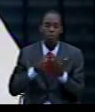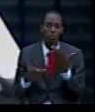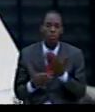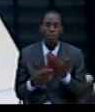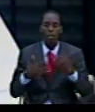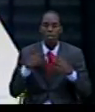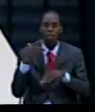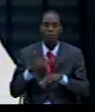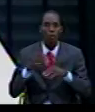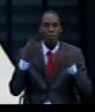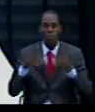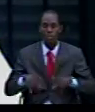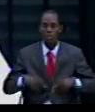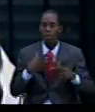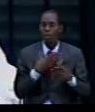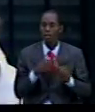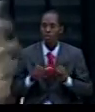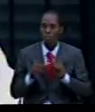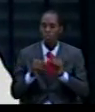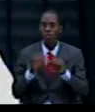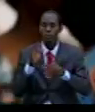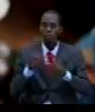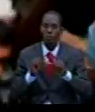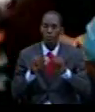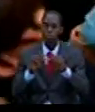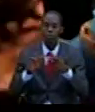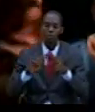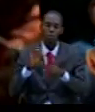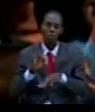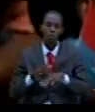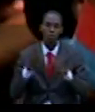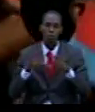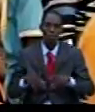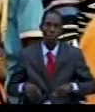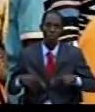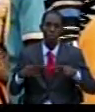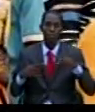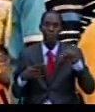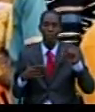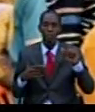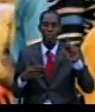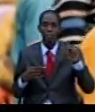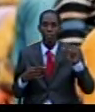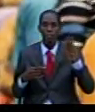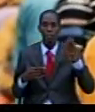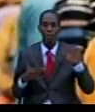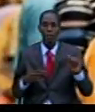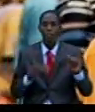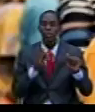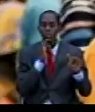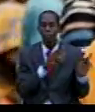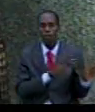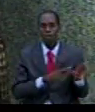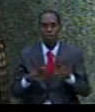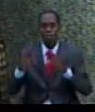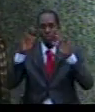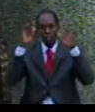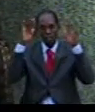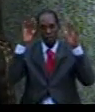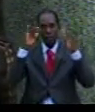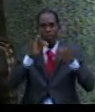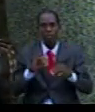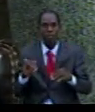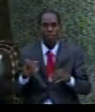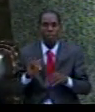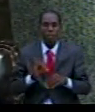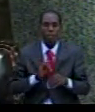and still continue to touch many lives. Taraba is already a God with high expectations. I am Reverend